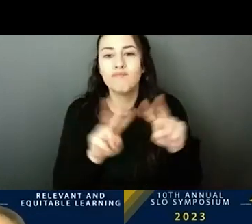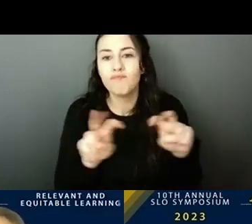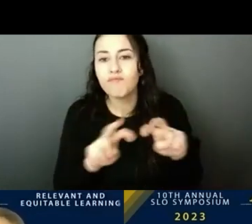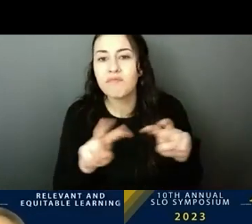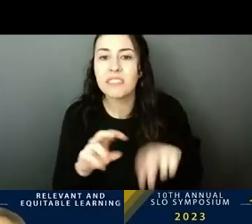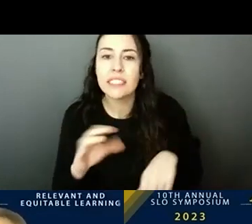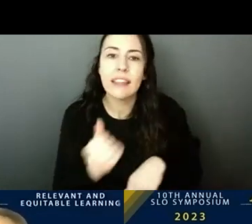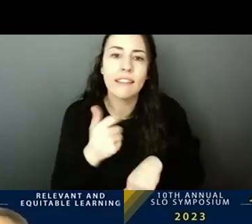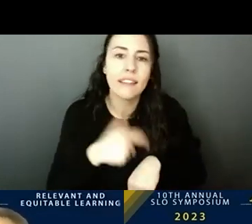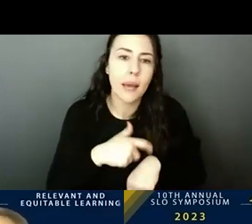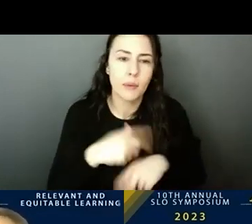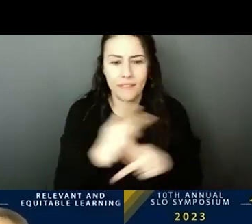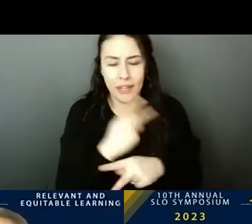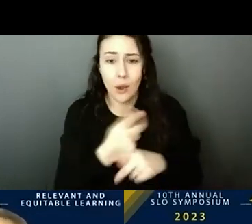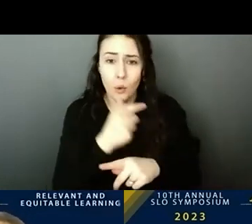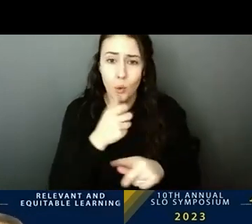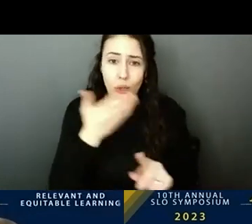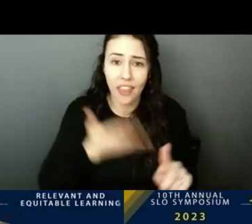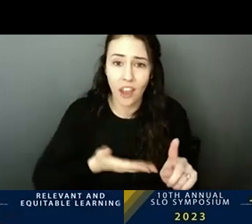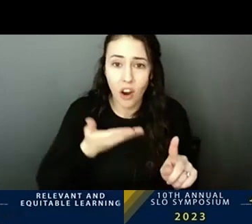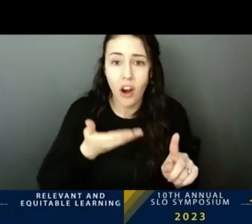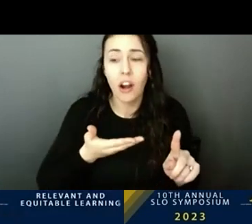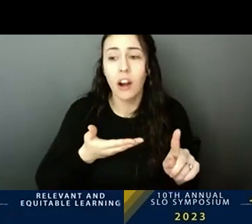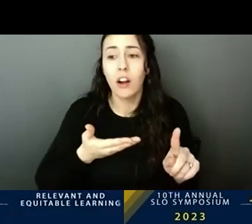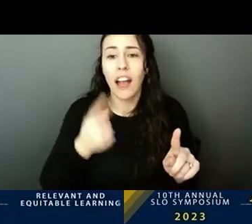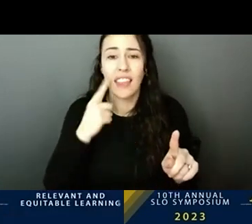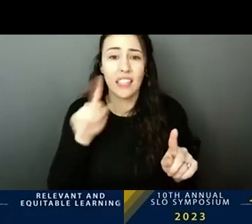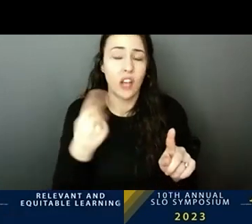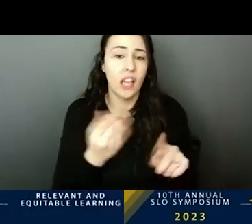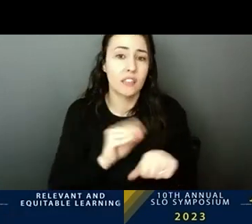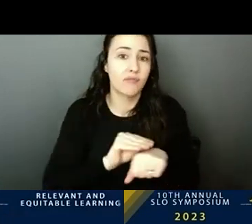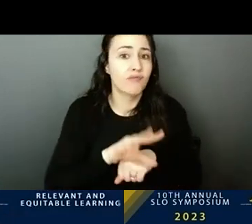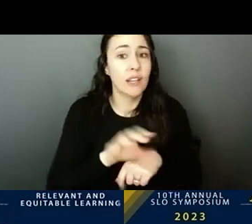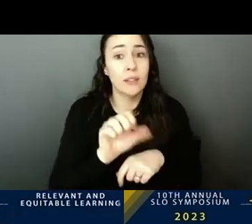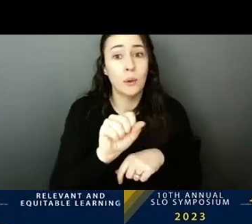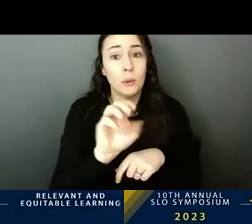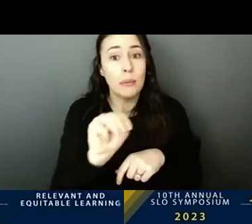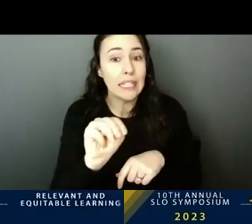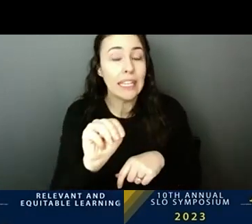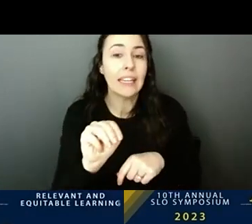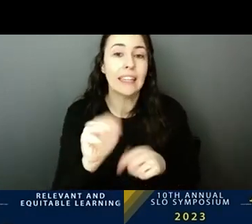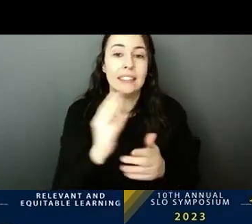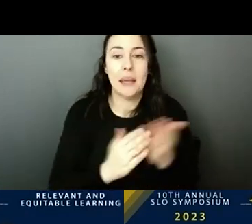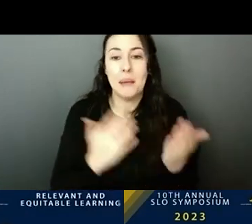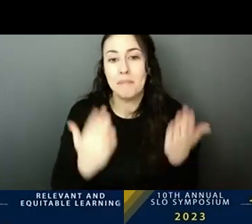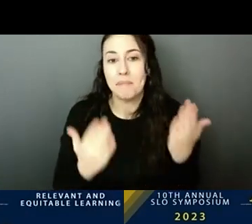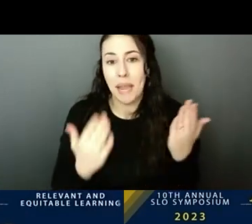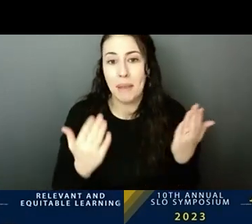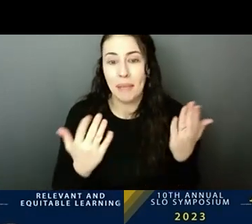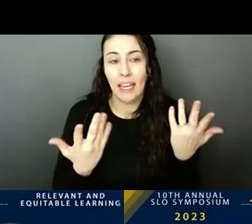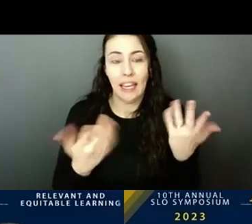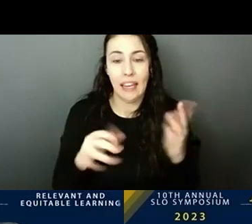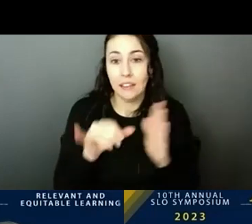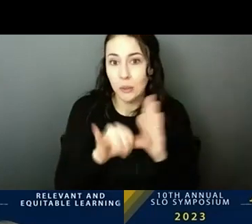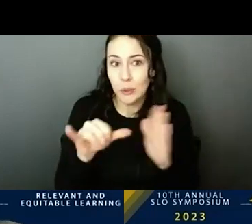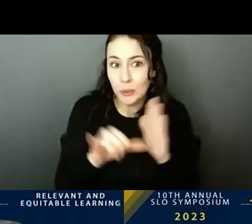it out and figure out who they are, right? And I think it's just the influence of social media and other things. Some of them may be spending time building YouTubes because they're trying